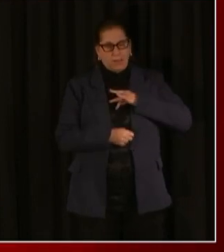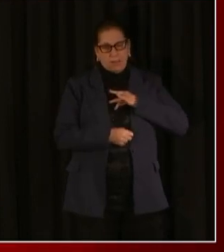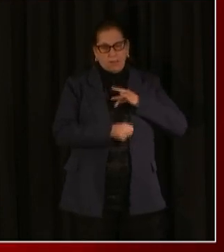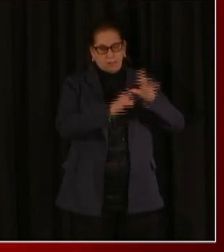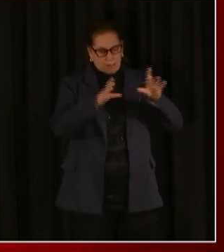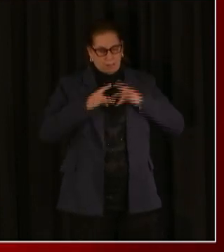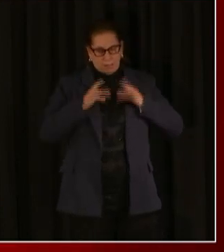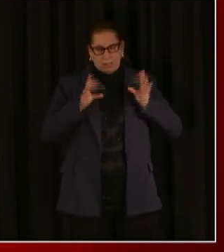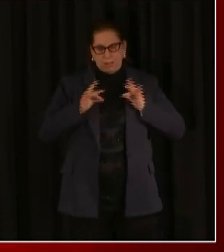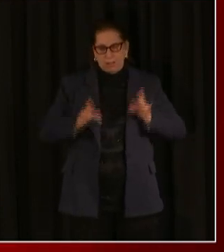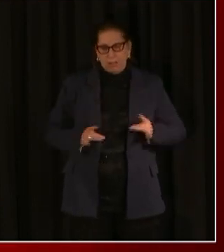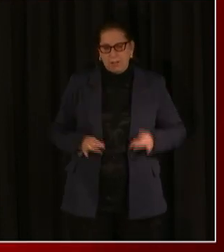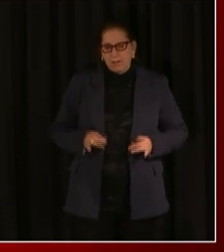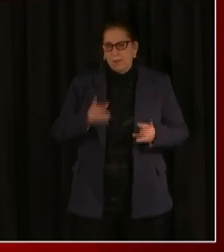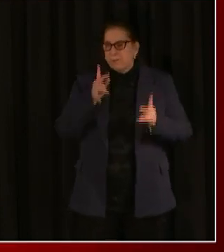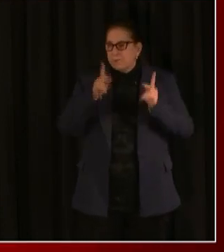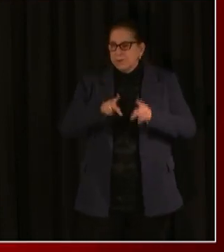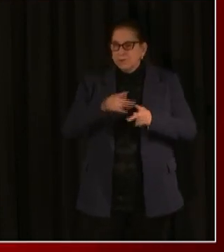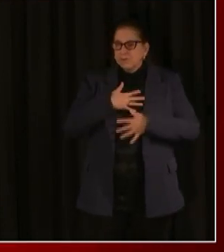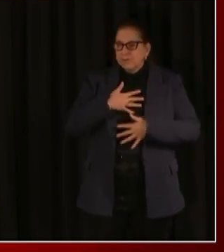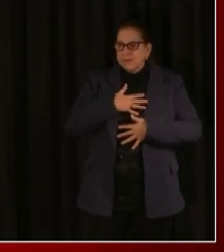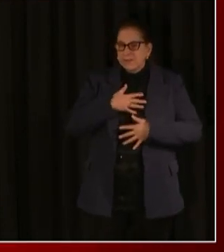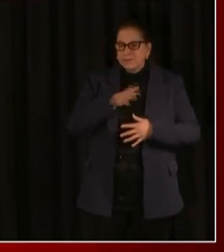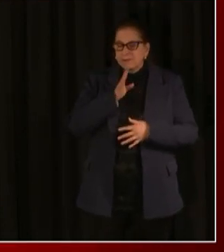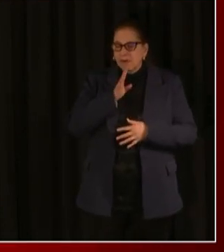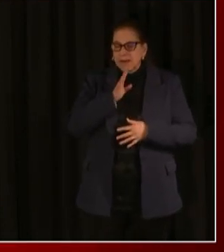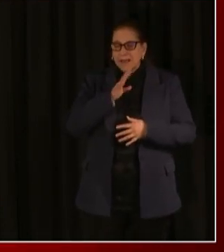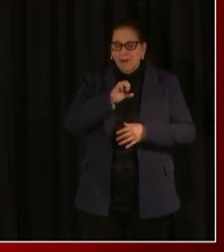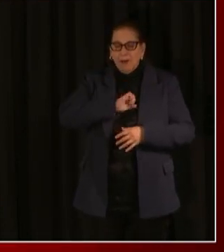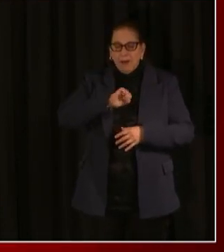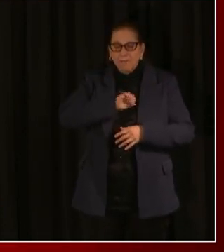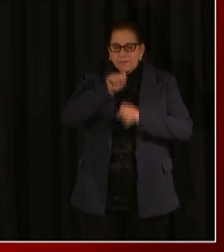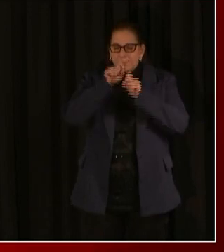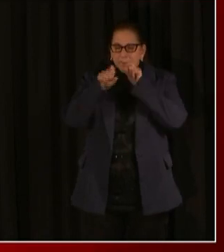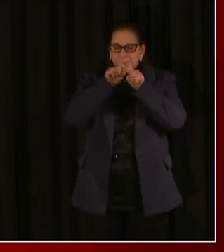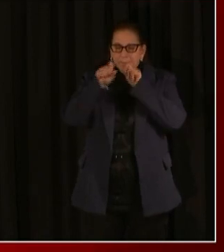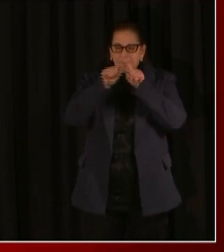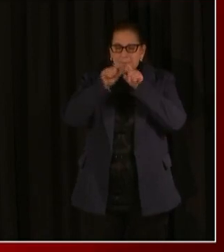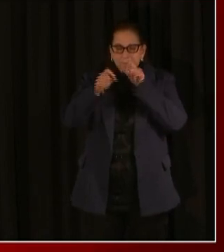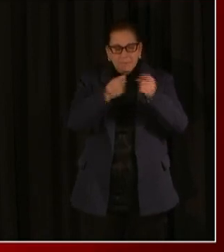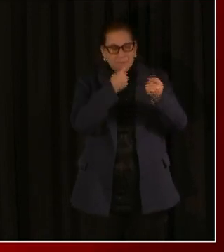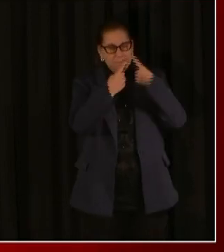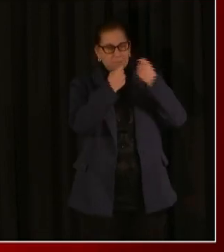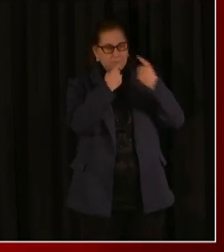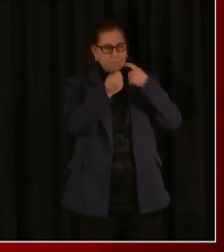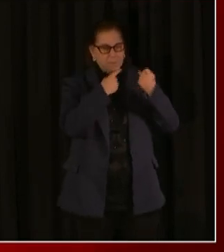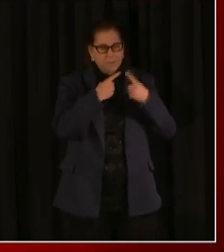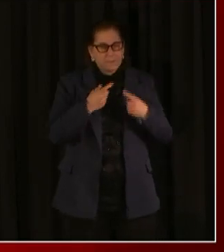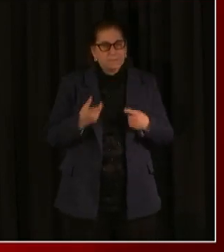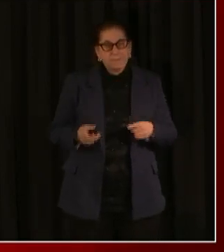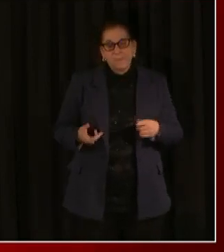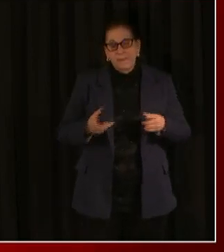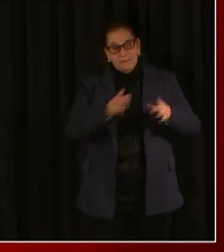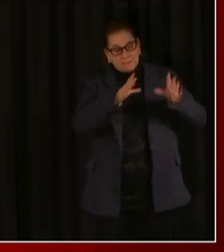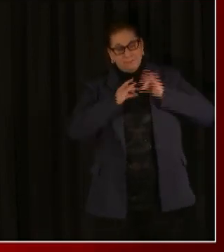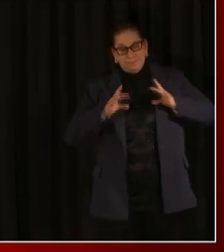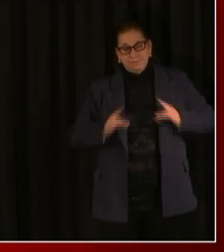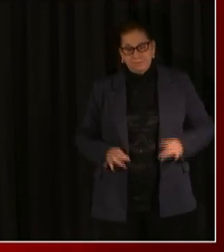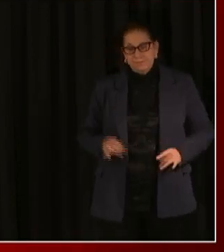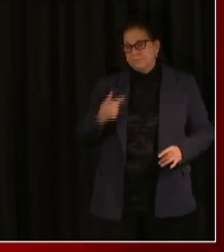starting from 2 days before symptoms begin. And some people with COVID don't have any symptoms, and they can spread it when